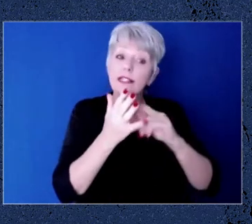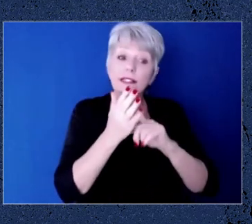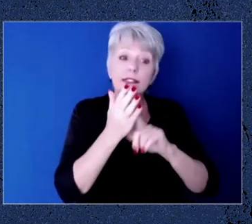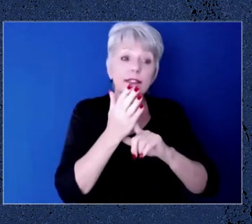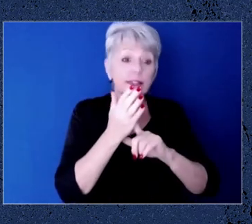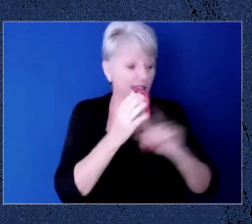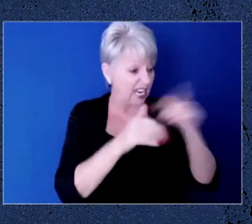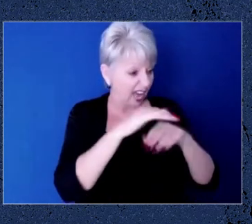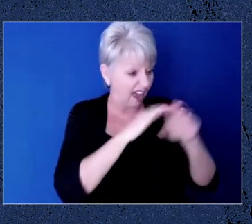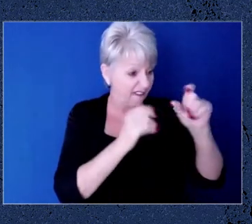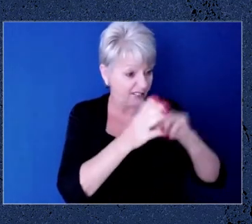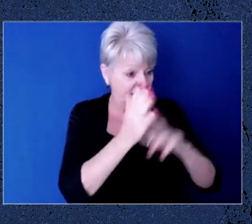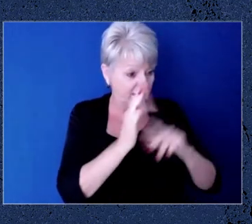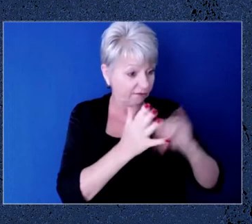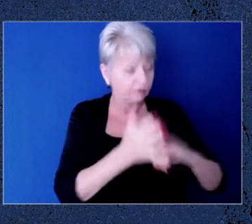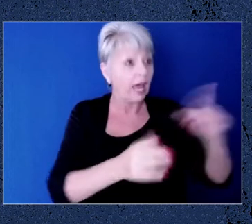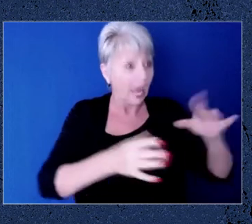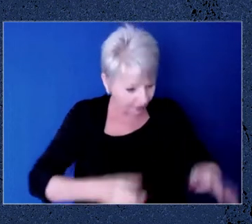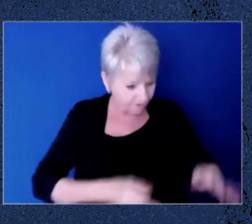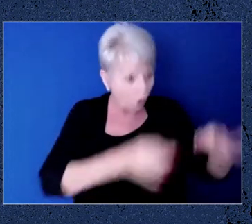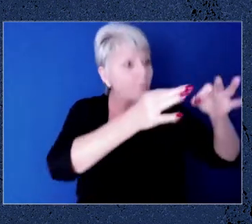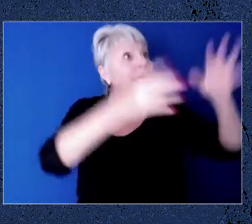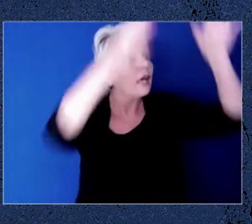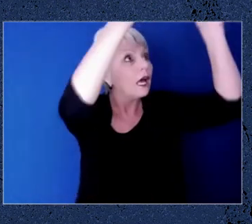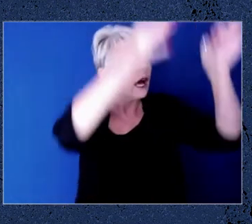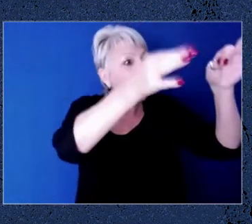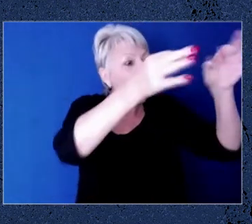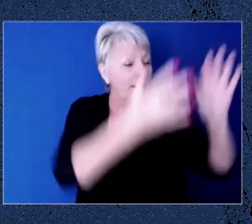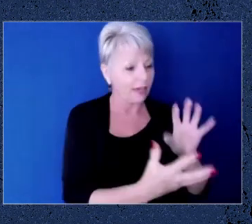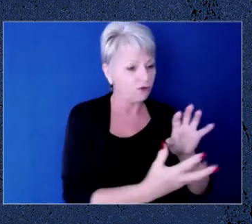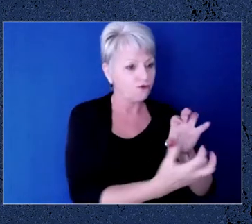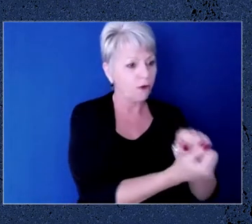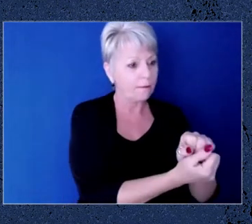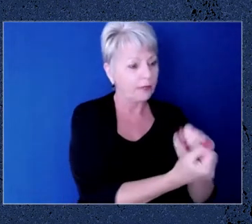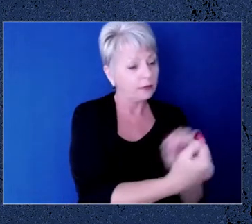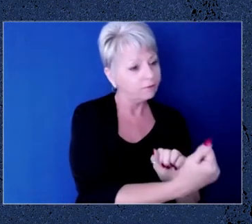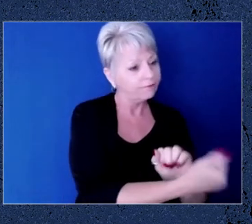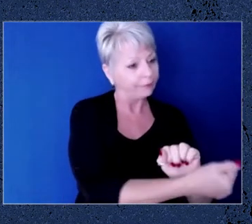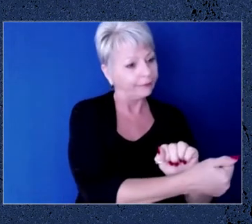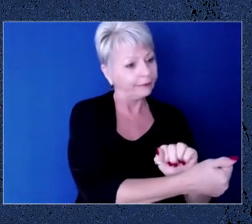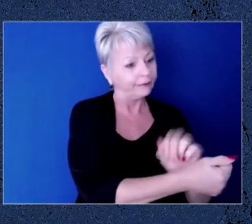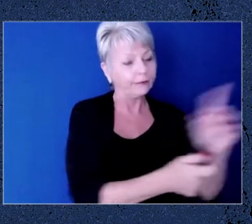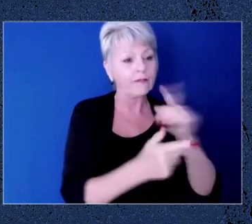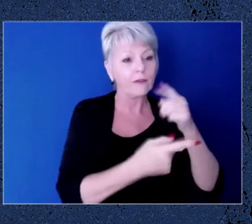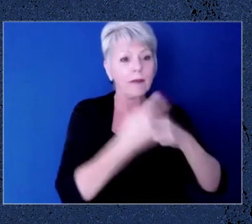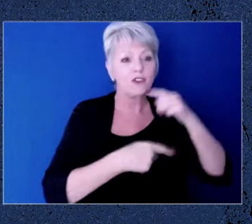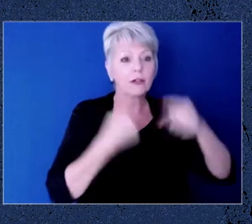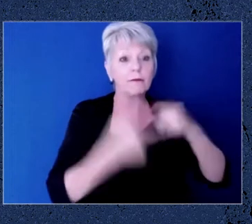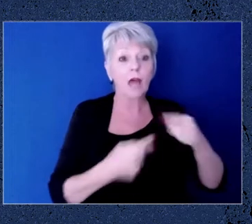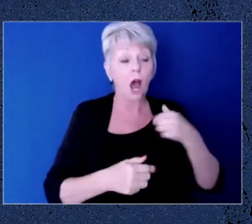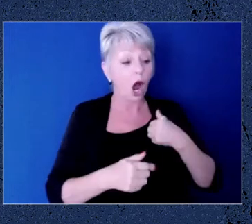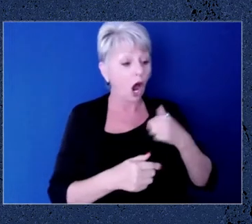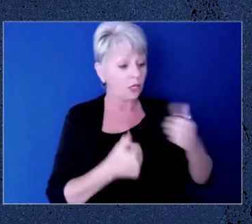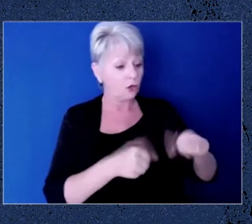caves, that as they're forming trap environmental information. So I work mainly on what we call sedimentary archives.